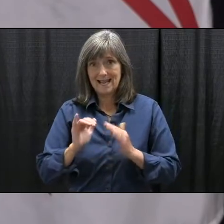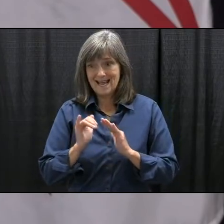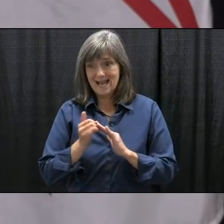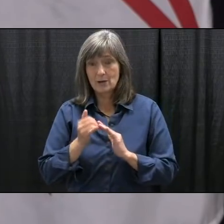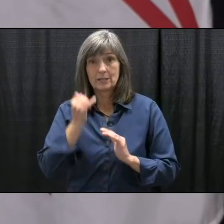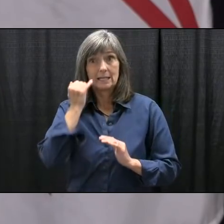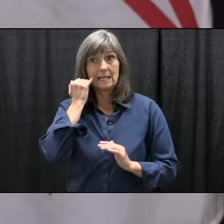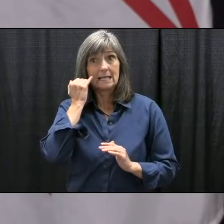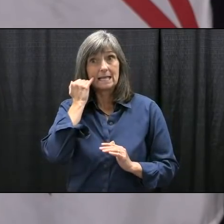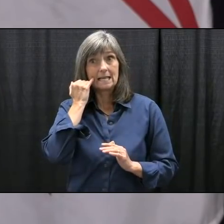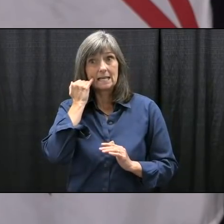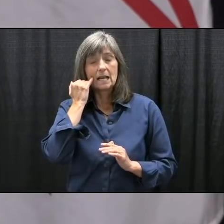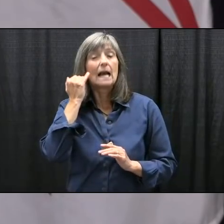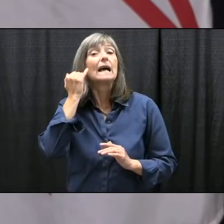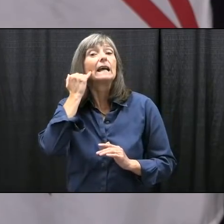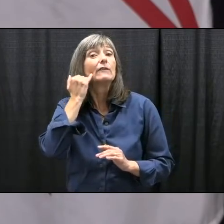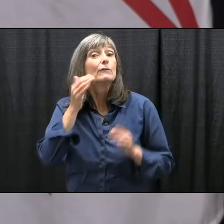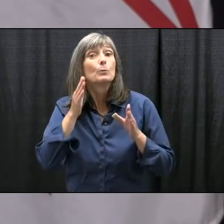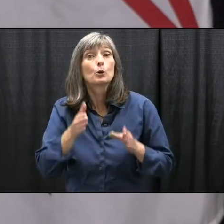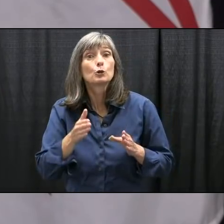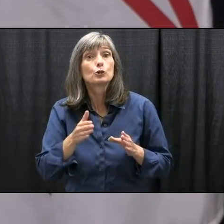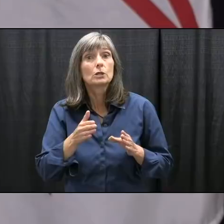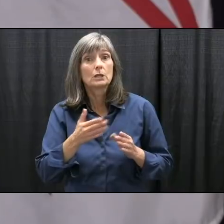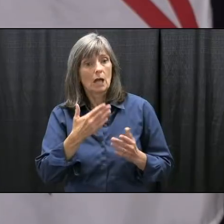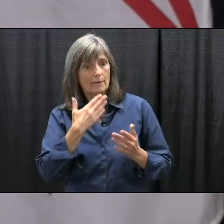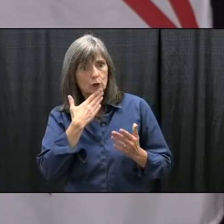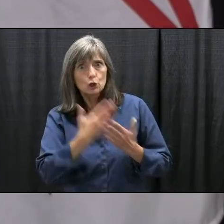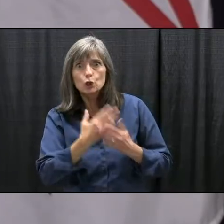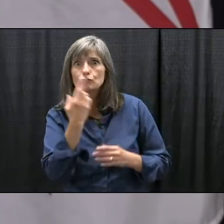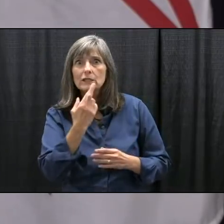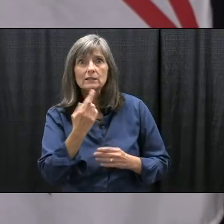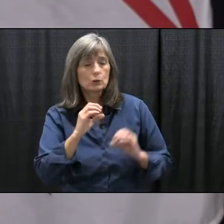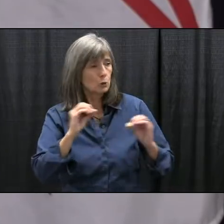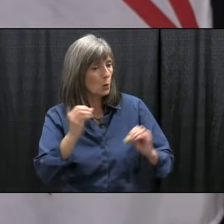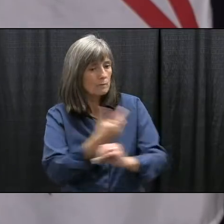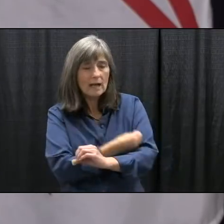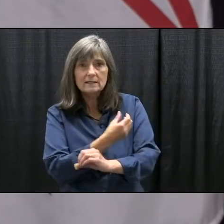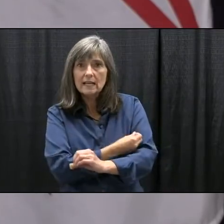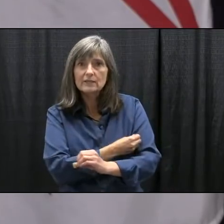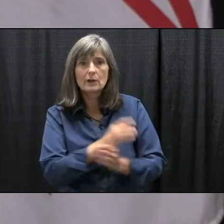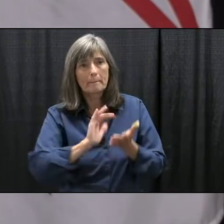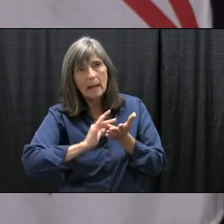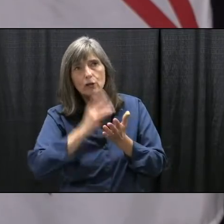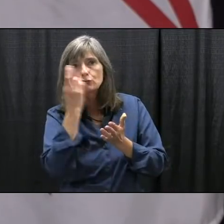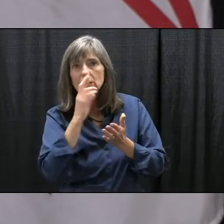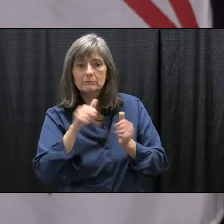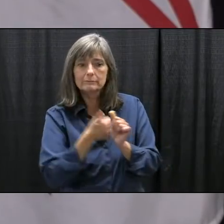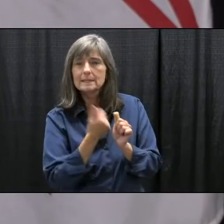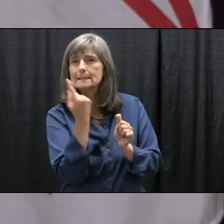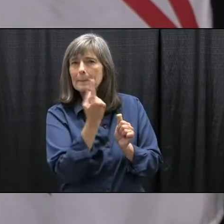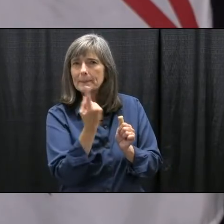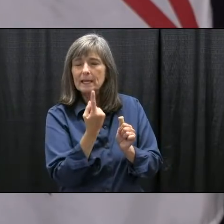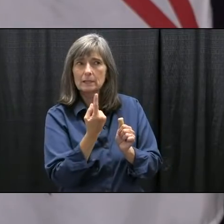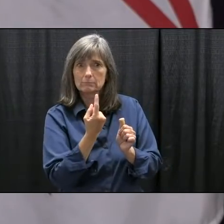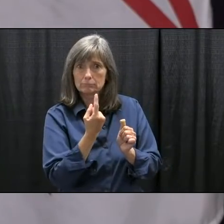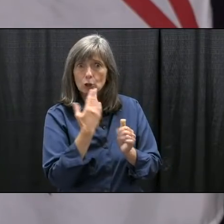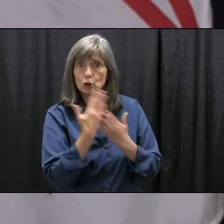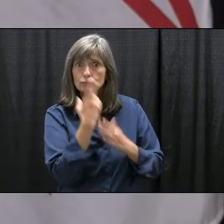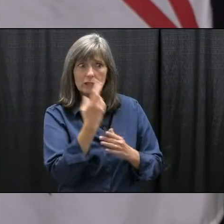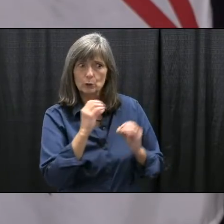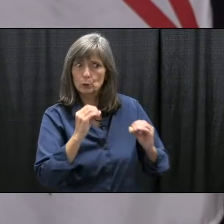have a legitimate reason not to get vaccinated, how they go about getting that exemption.